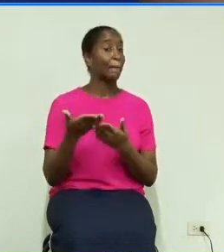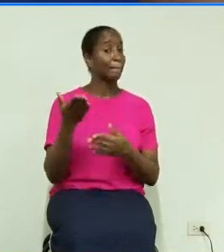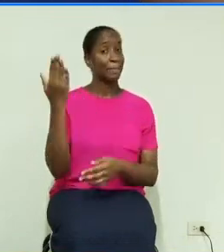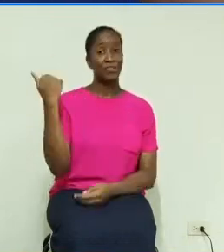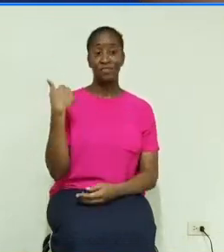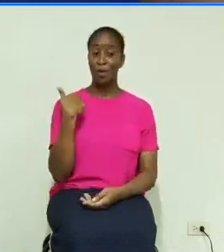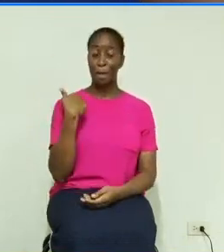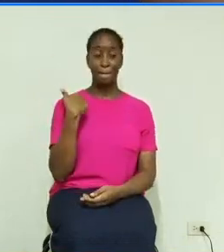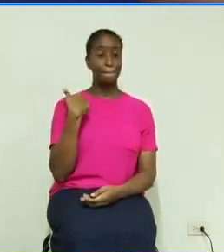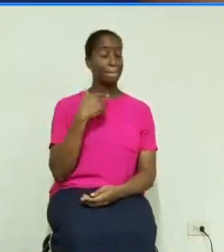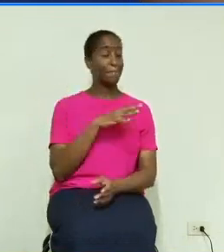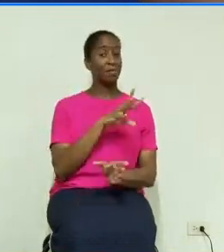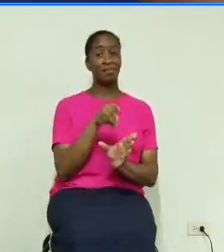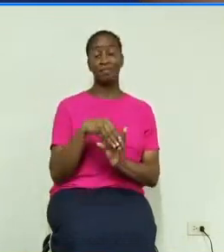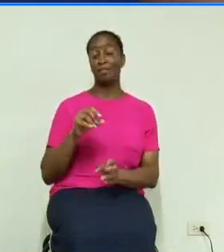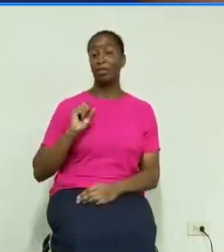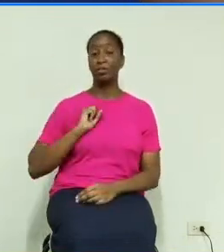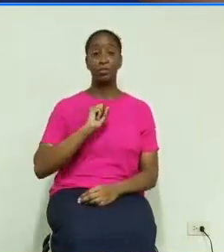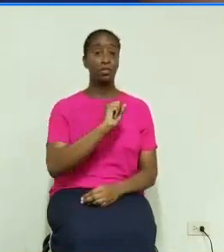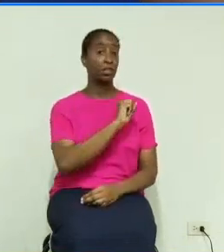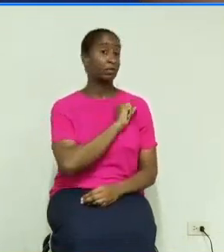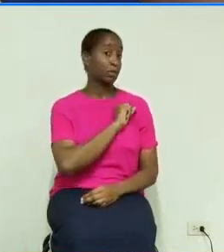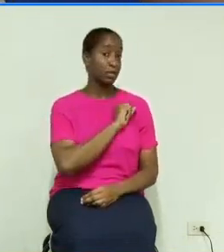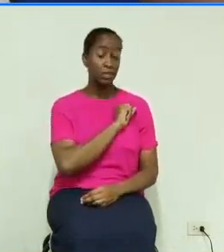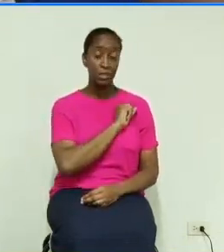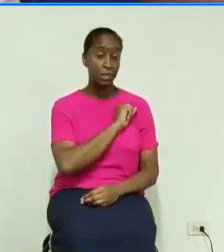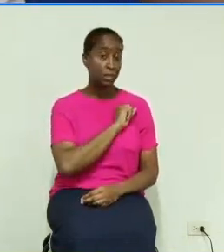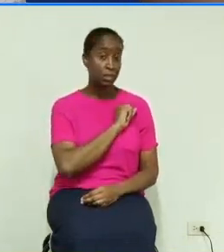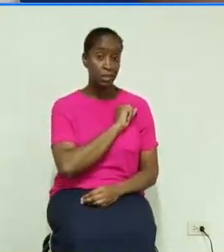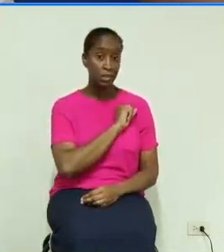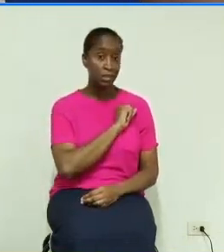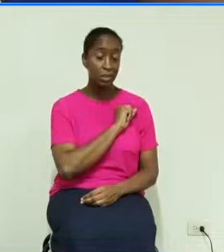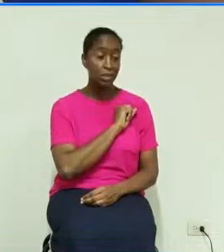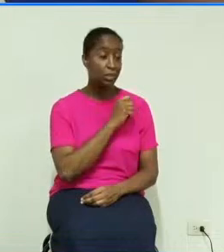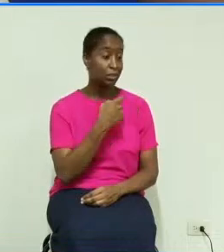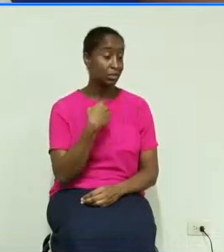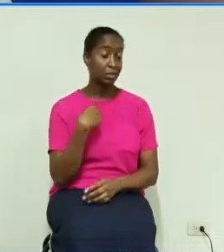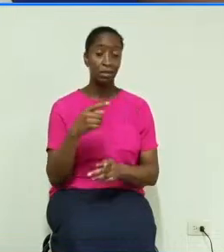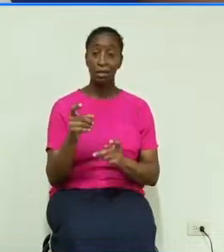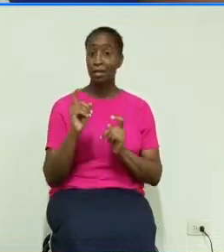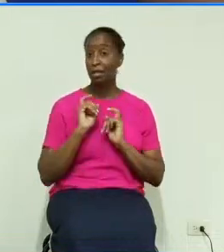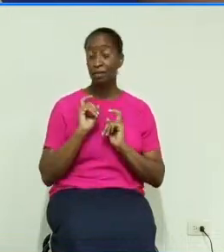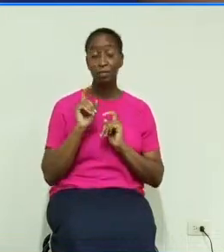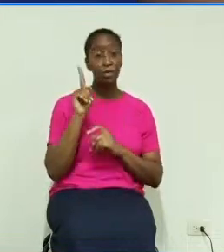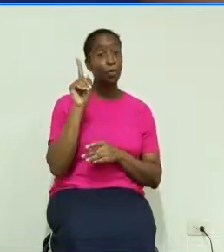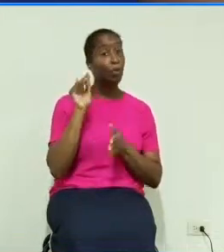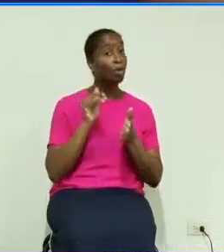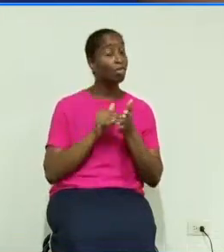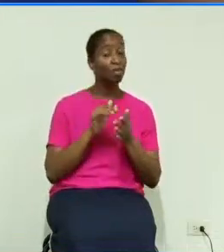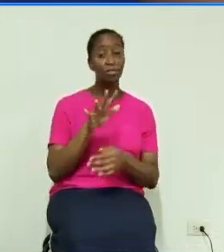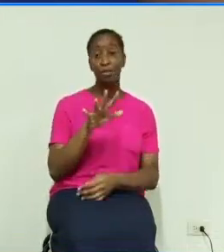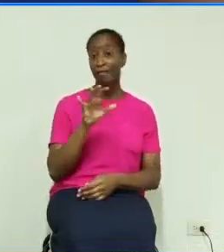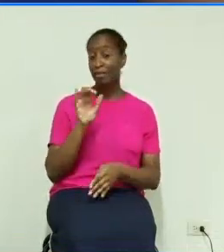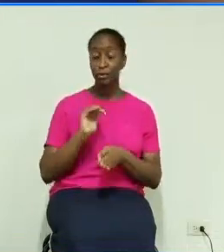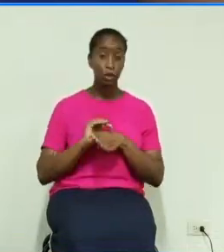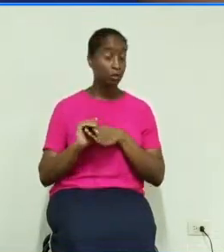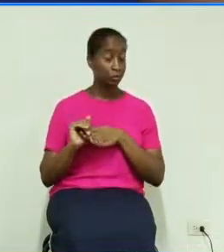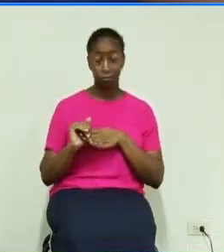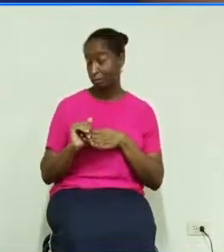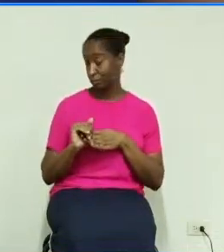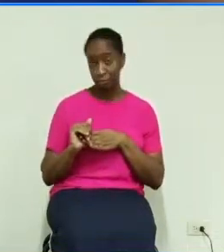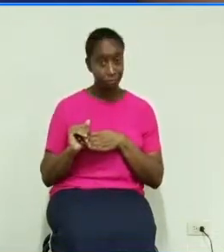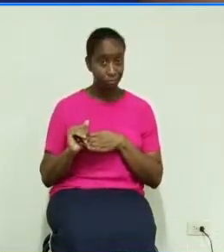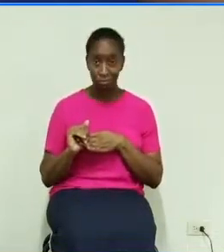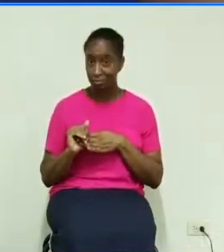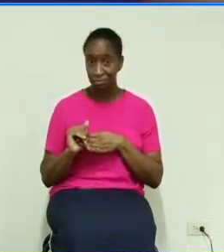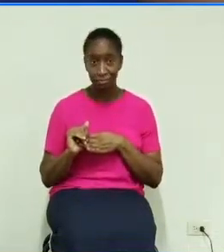even that. As Deputy President, and I make no shame, the Clerk of Parliament might slap me for it. No, he wouldn't. He's a nice guy. But as